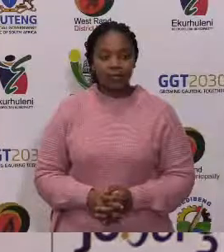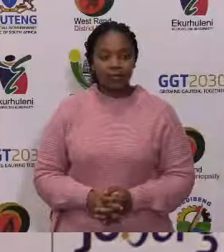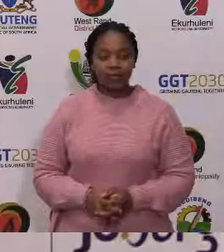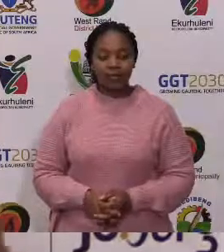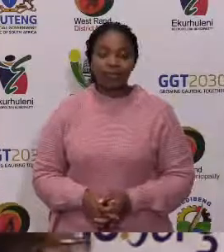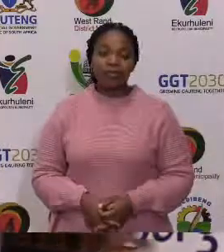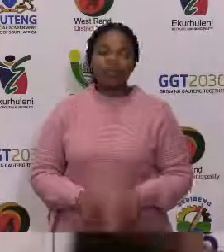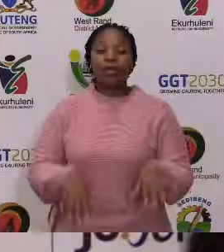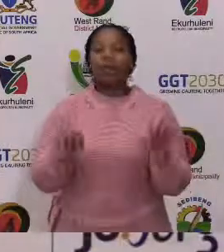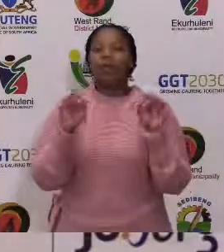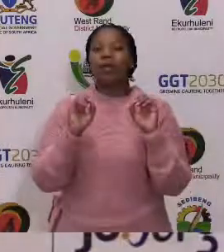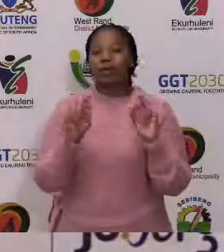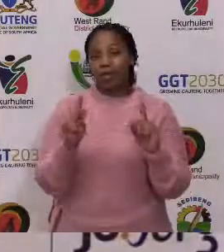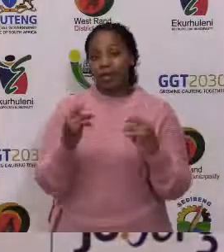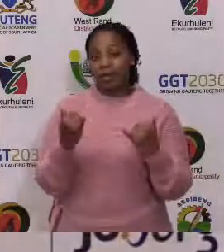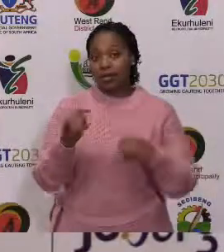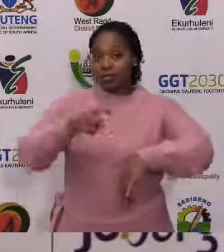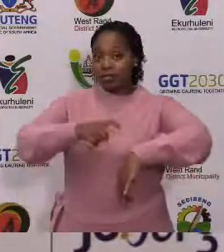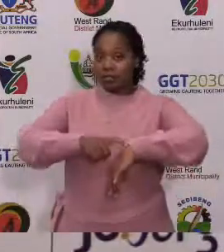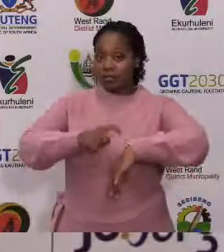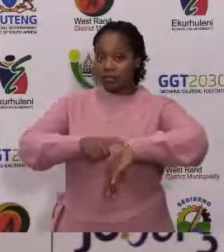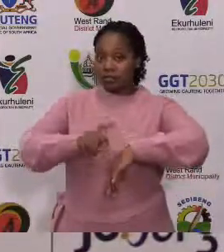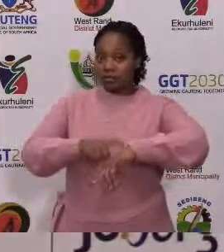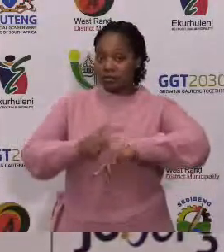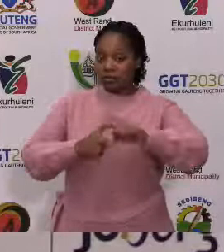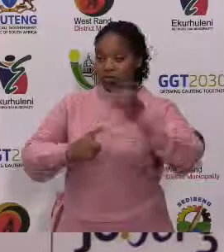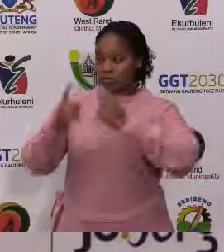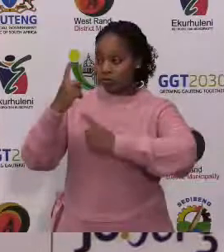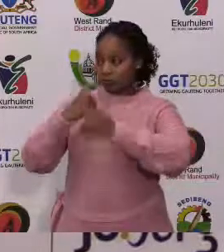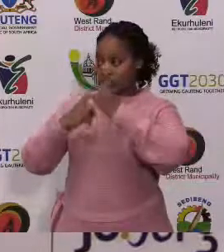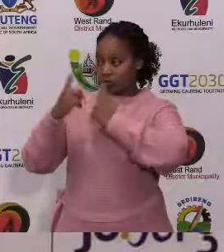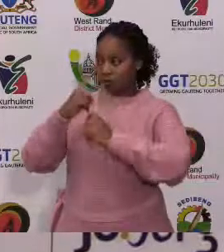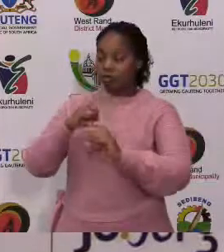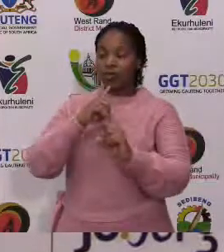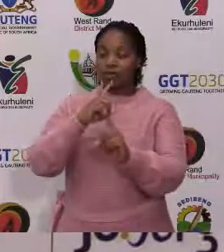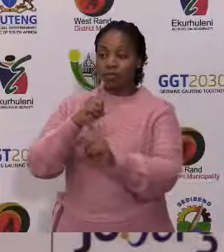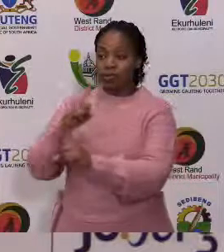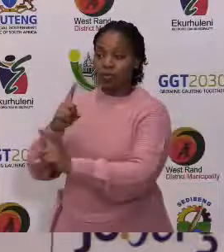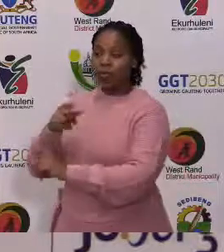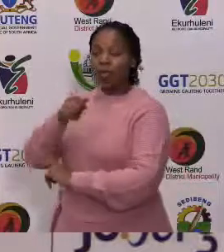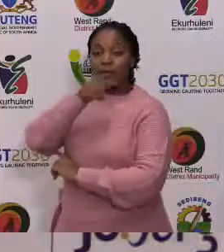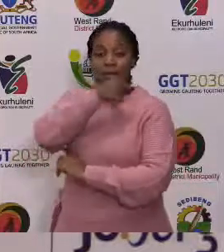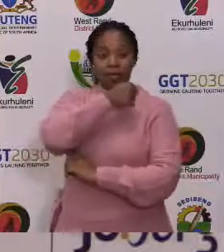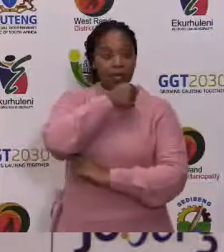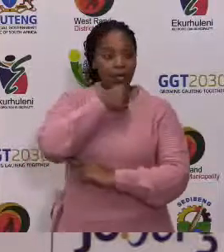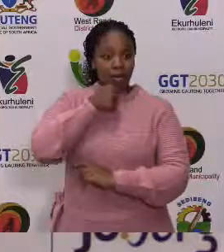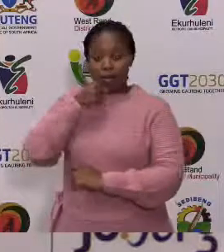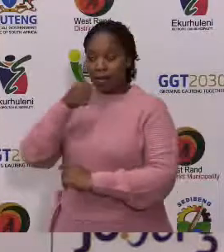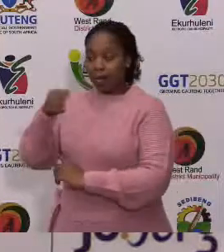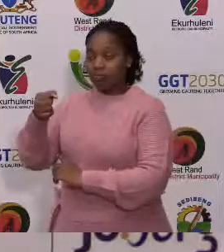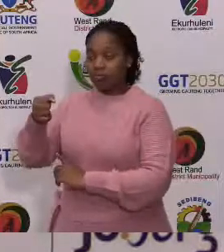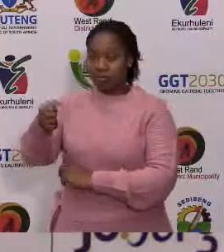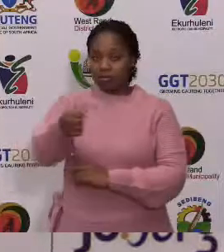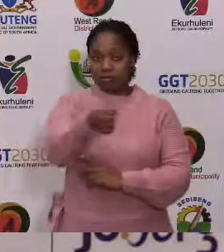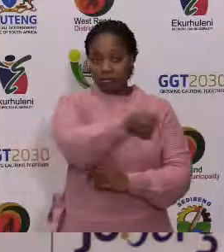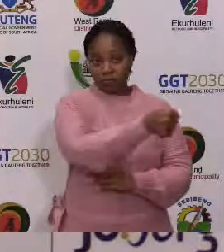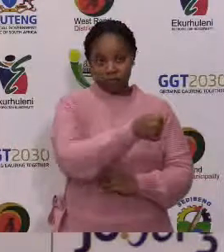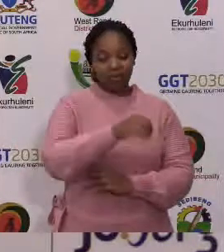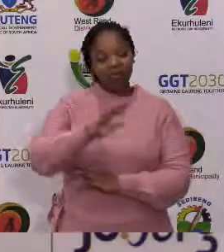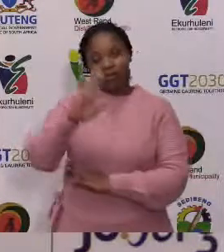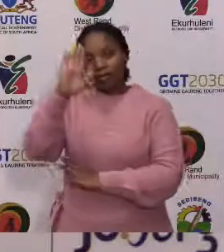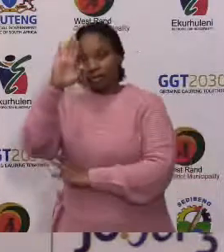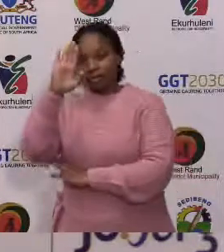Okay, we will take questions. The mic will move around. Just raise your hand and please introduce yourself before you